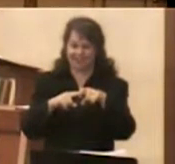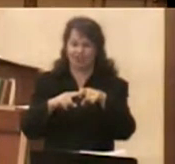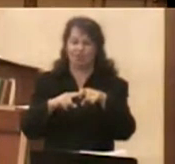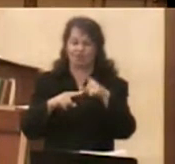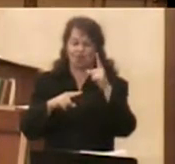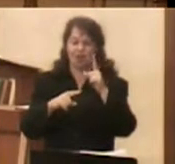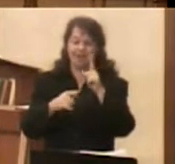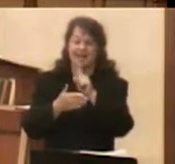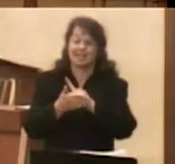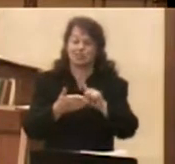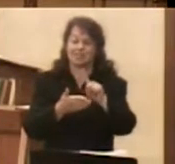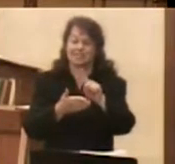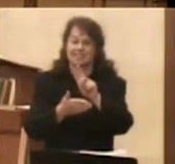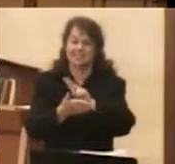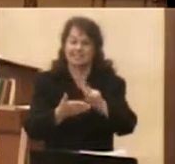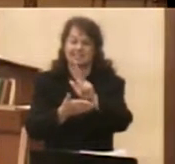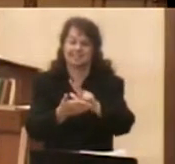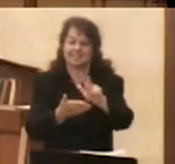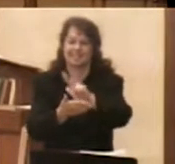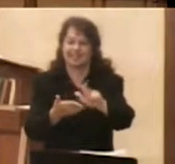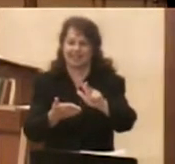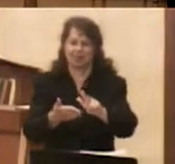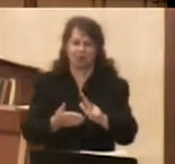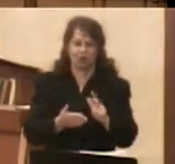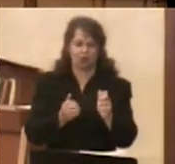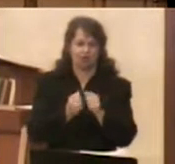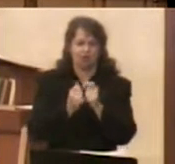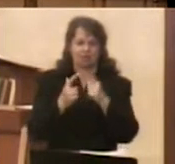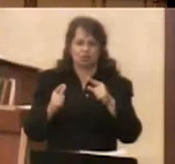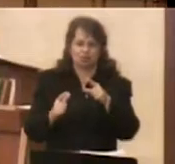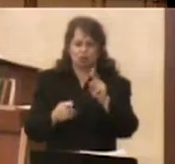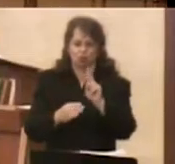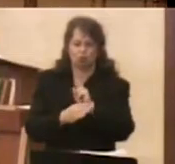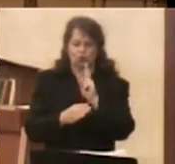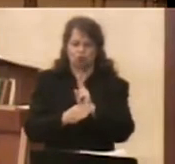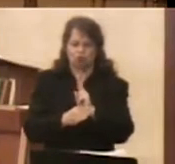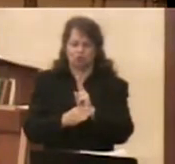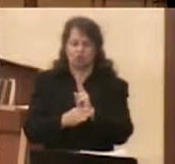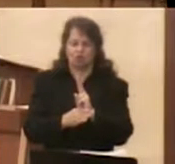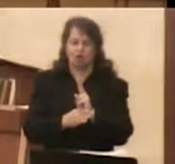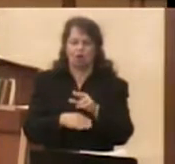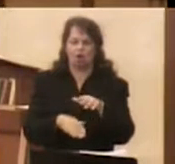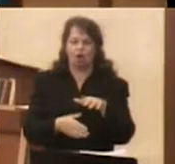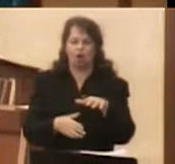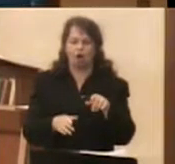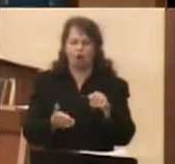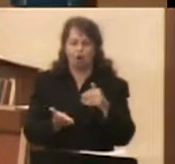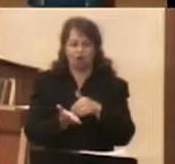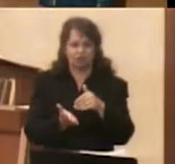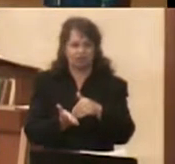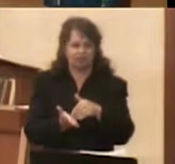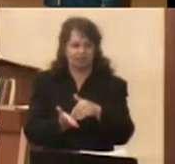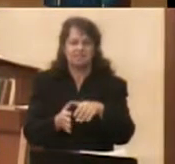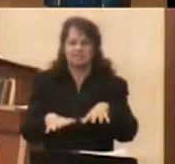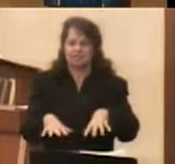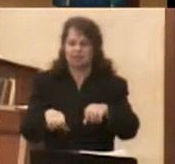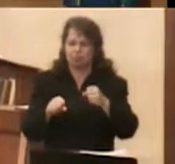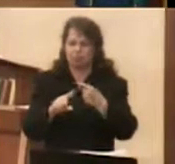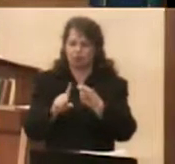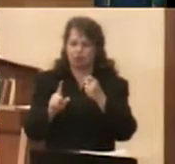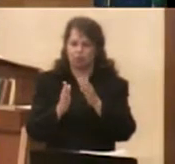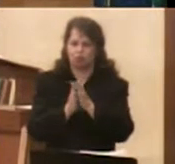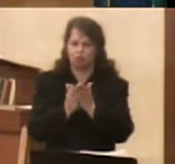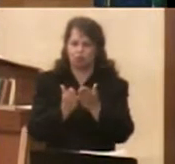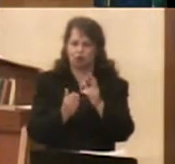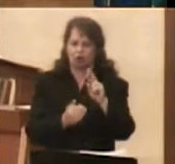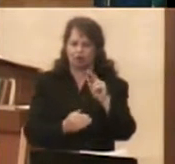you will discover is that the language that you use is oftentimes taken from Revelation. Oftentimes, the